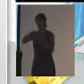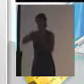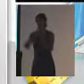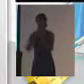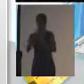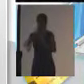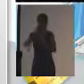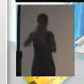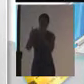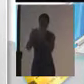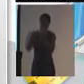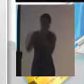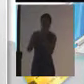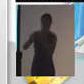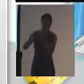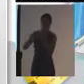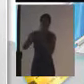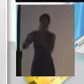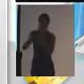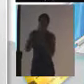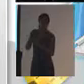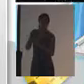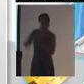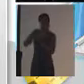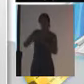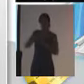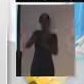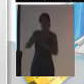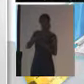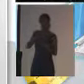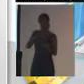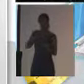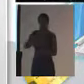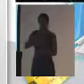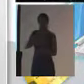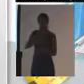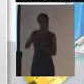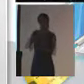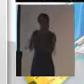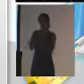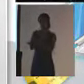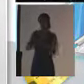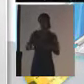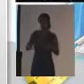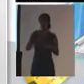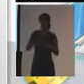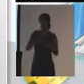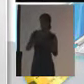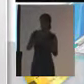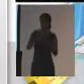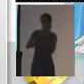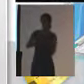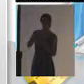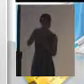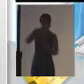the software in the robot, waiting for it to do everything and then come back. For operation purposes, it was easier to